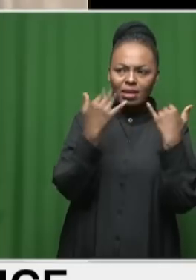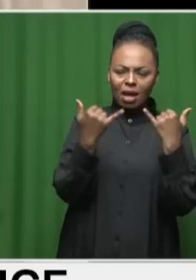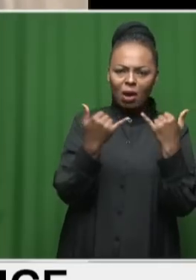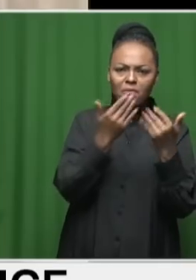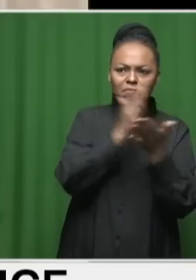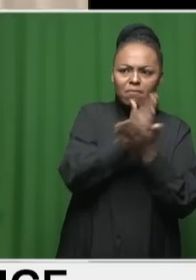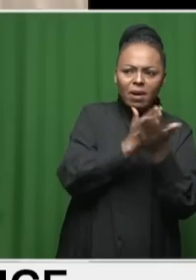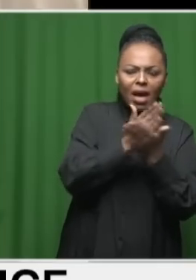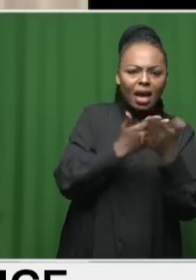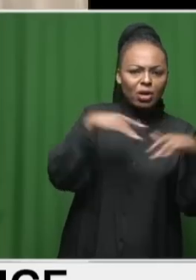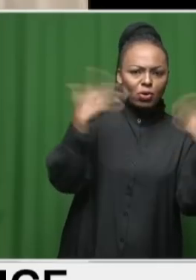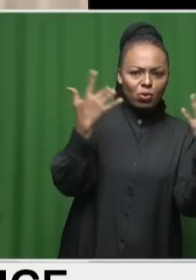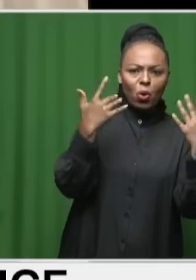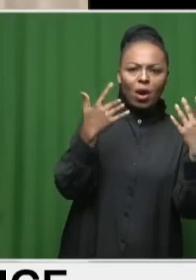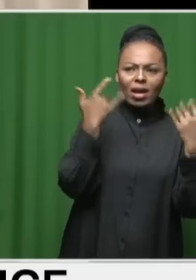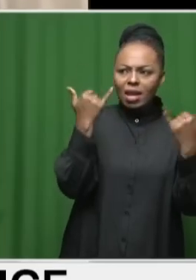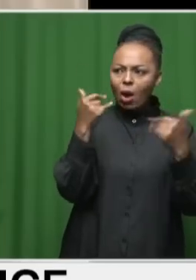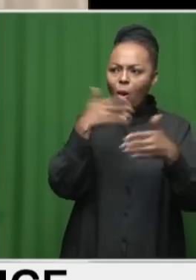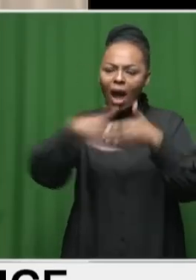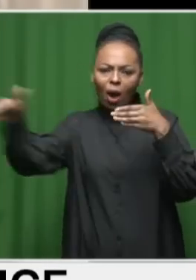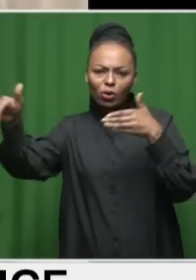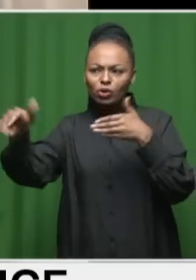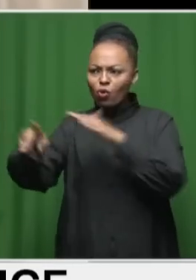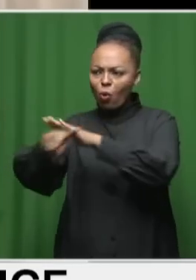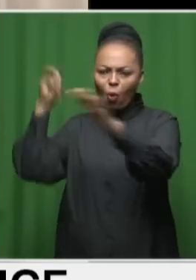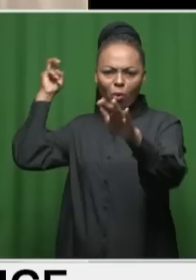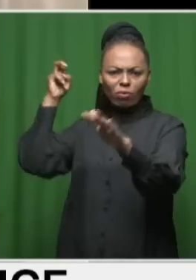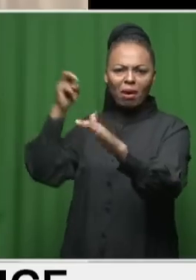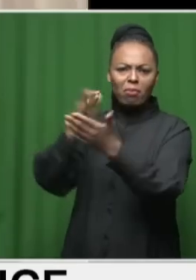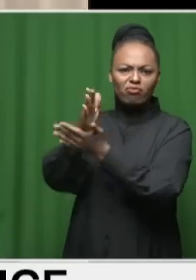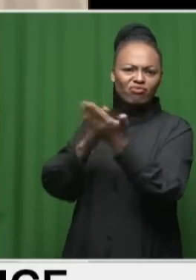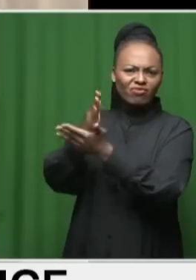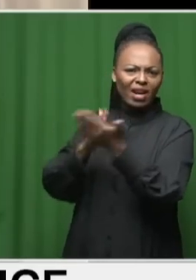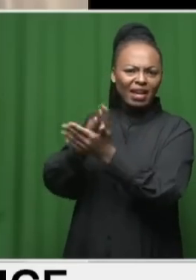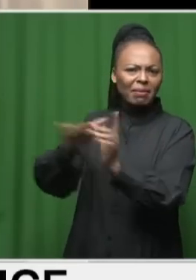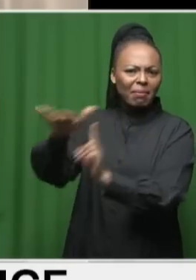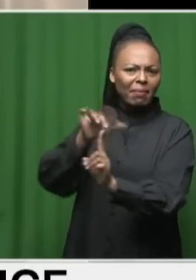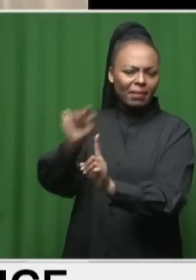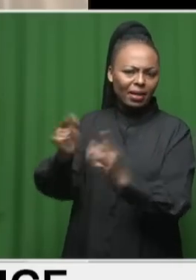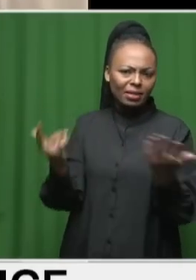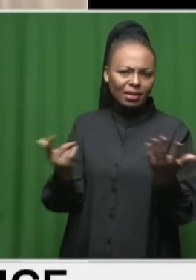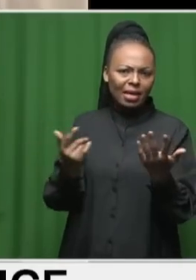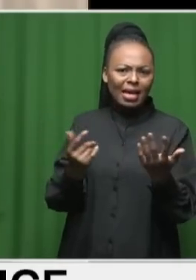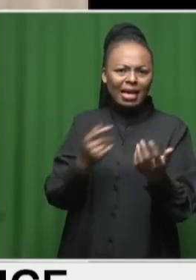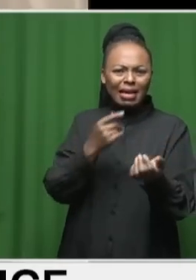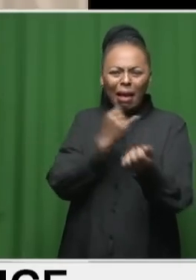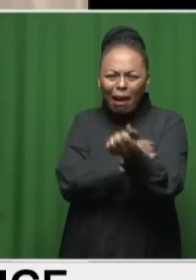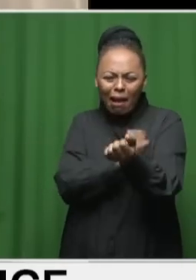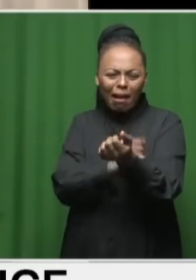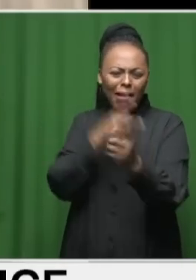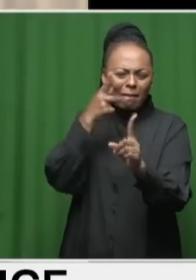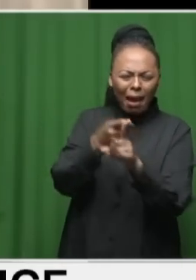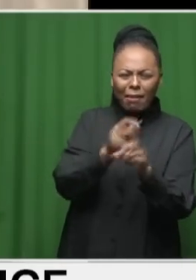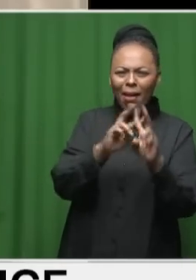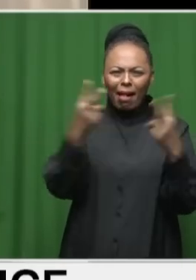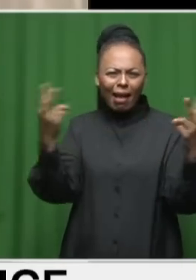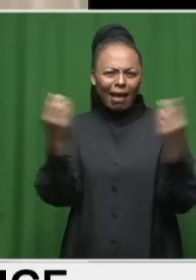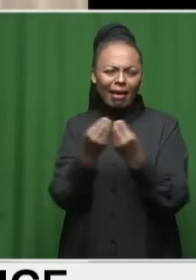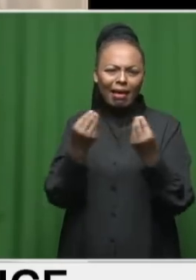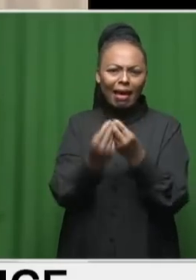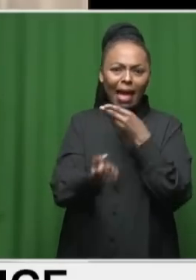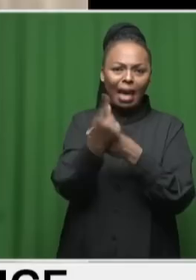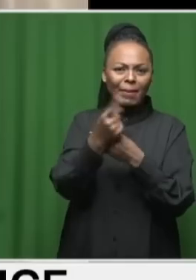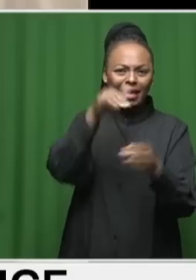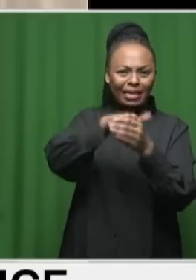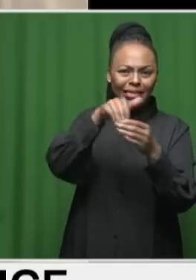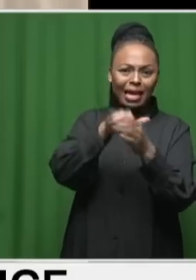rob bakery. There's nothing of substance that they are doing. But I want to say to every South African